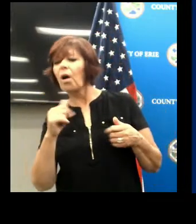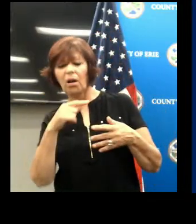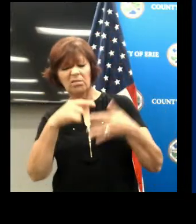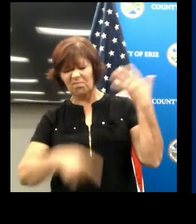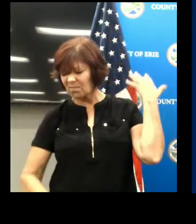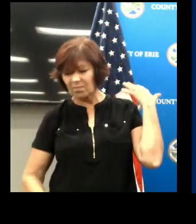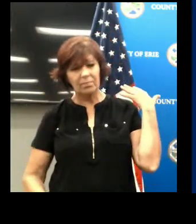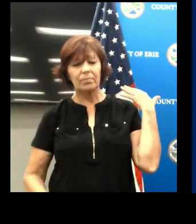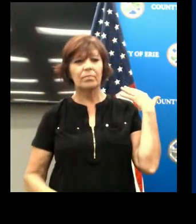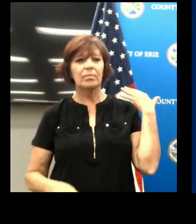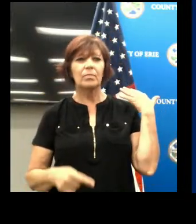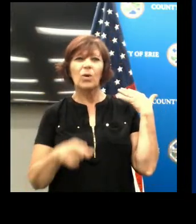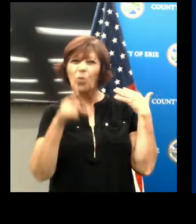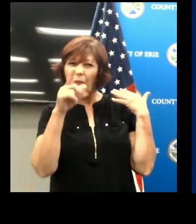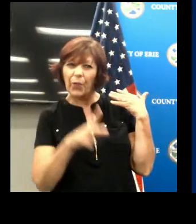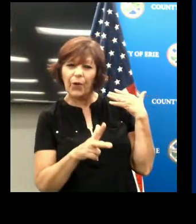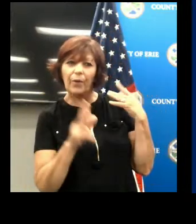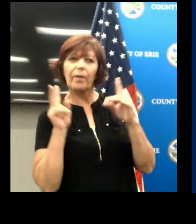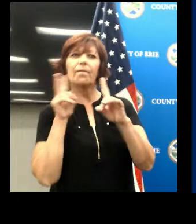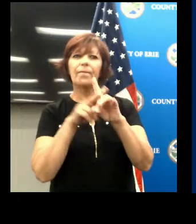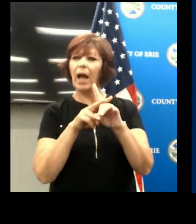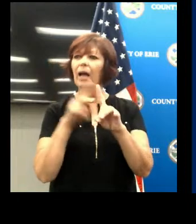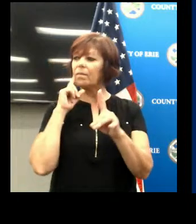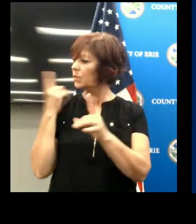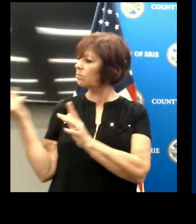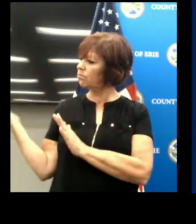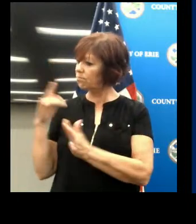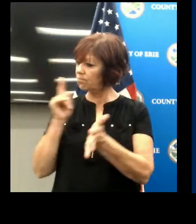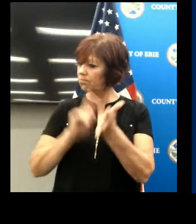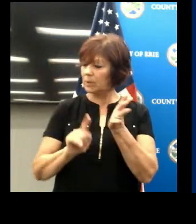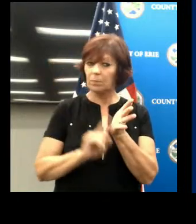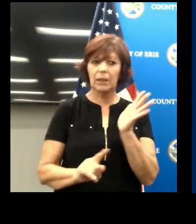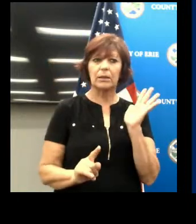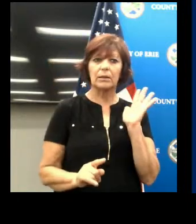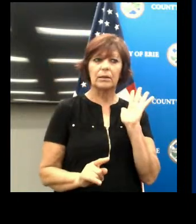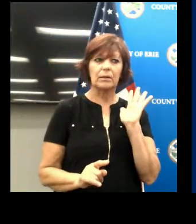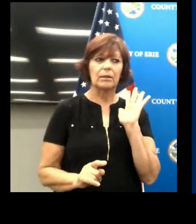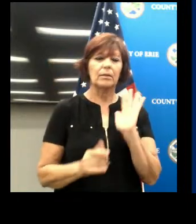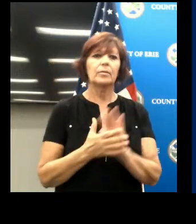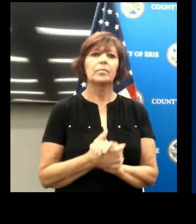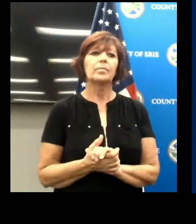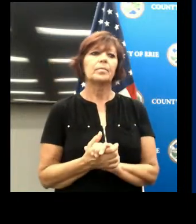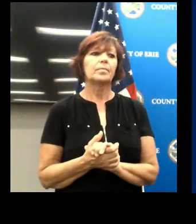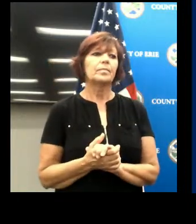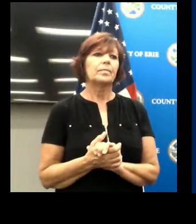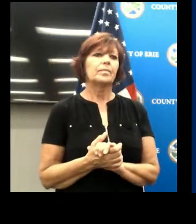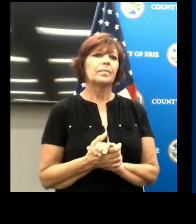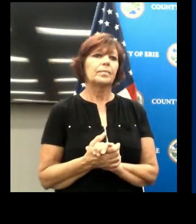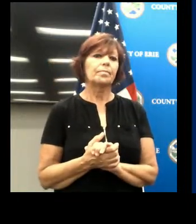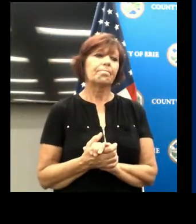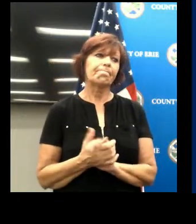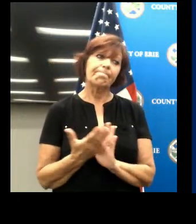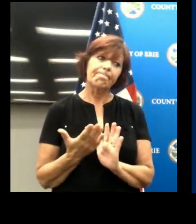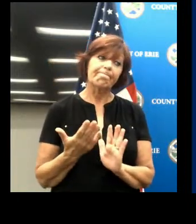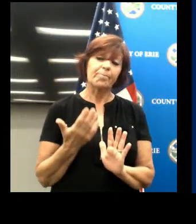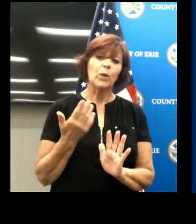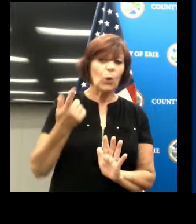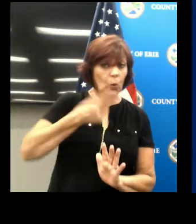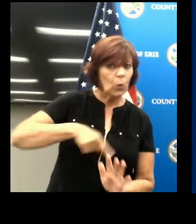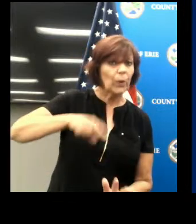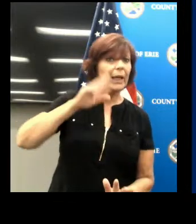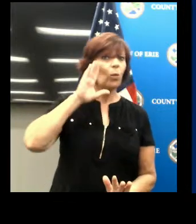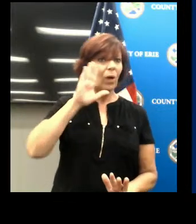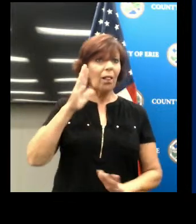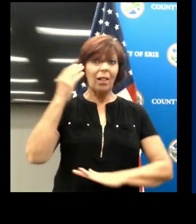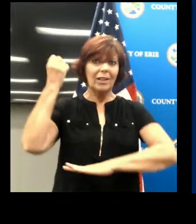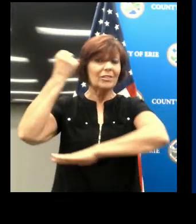like filed that with the county, the inspection form, inspection request form, and we are going to have to shut